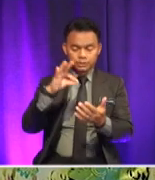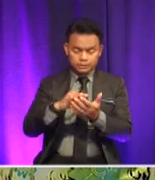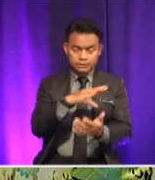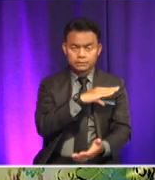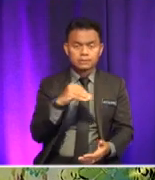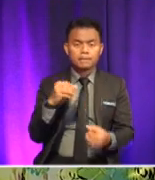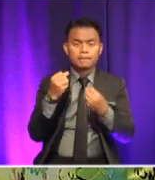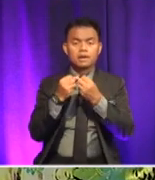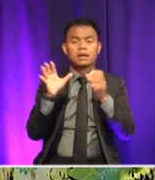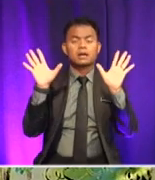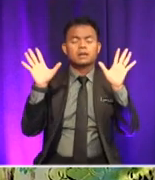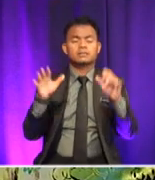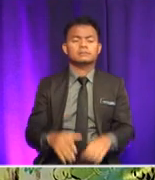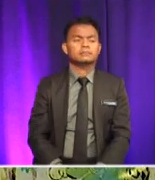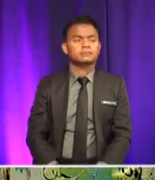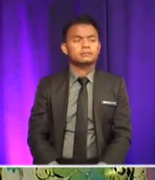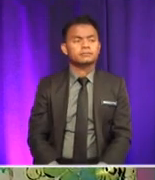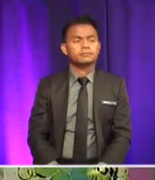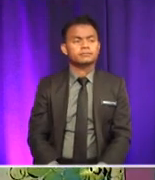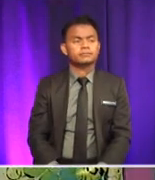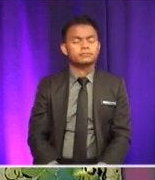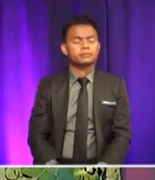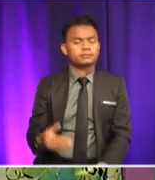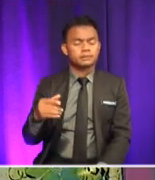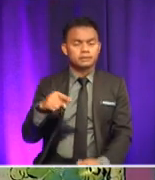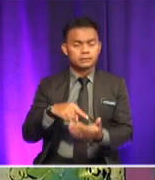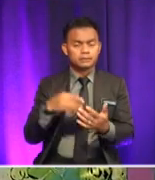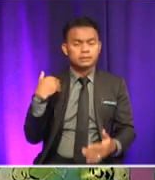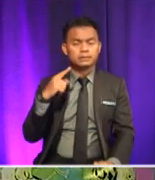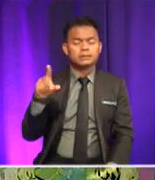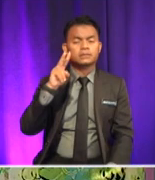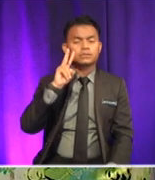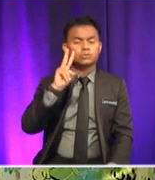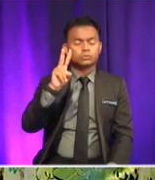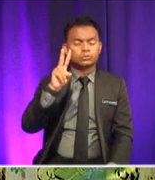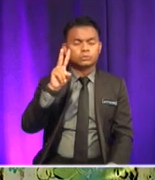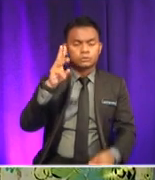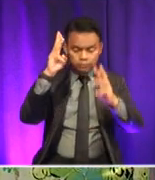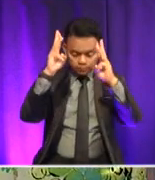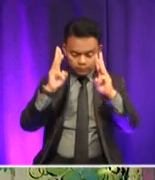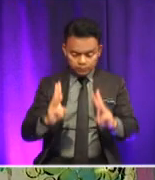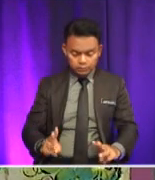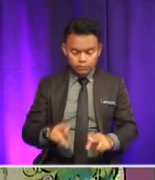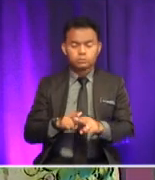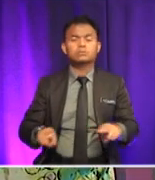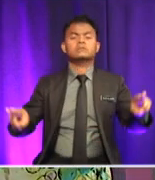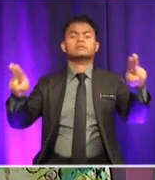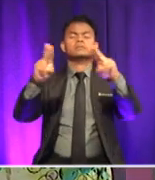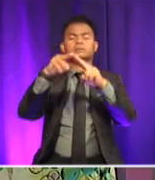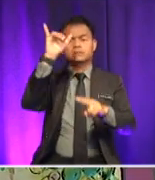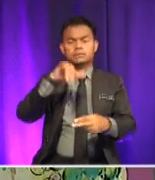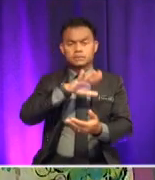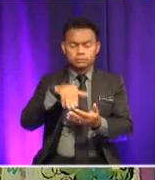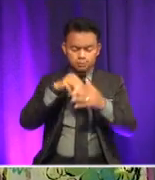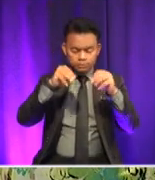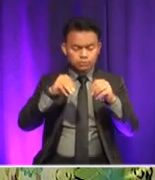Okay. So these two are the main characters that students must know of. But do not forget our minor characters